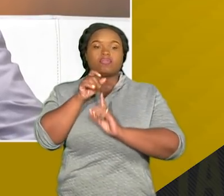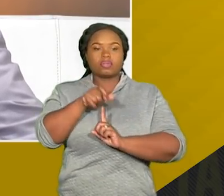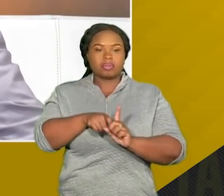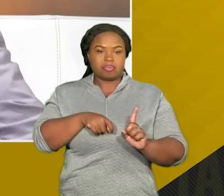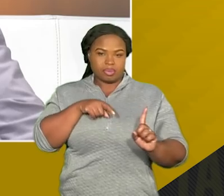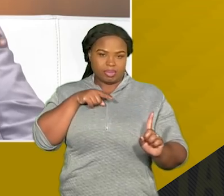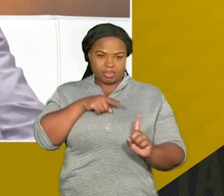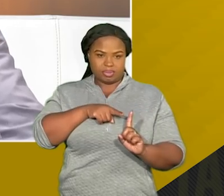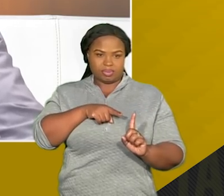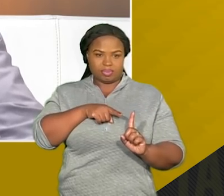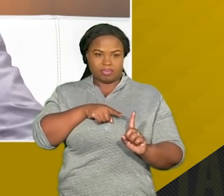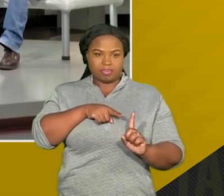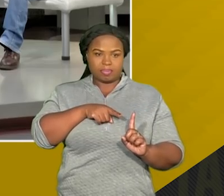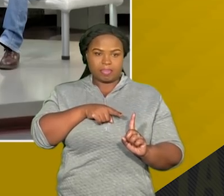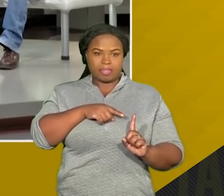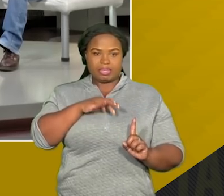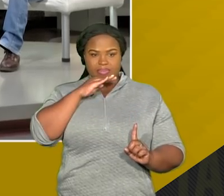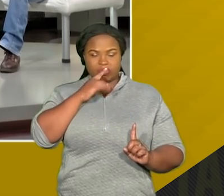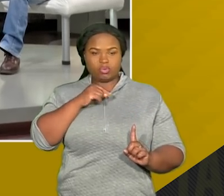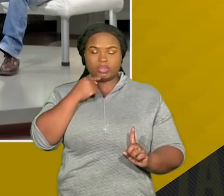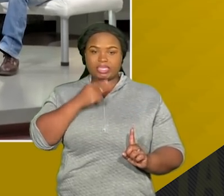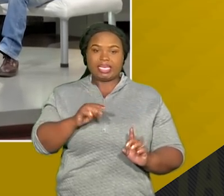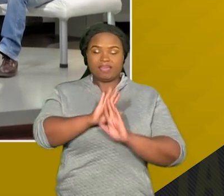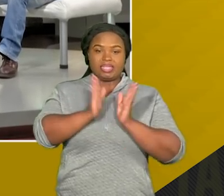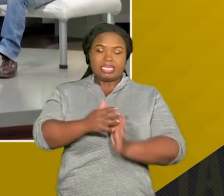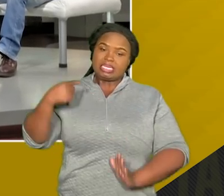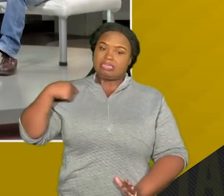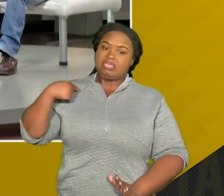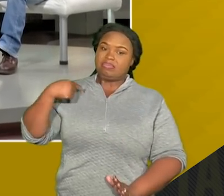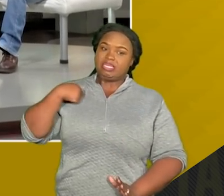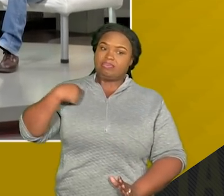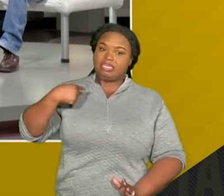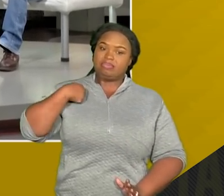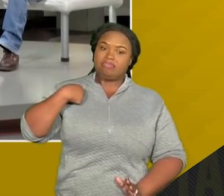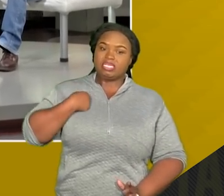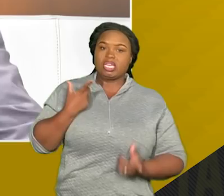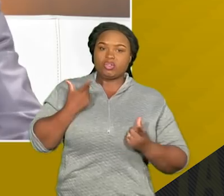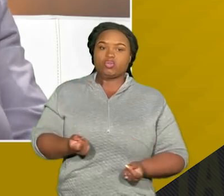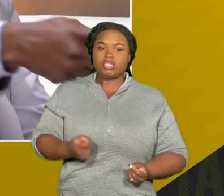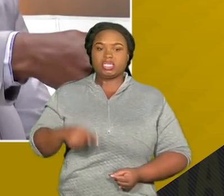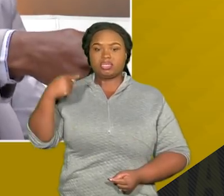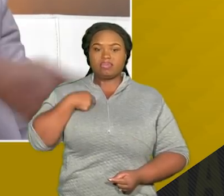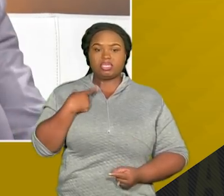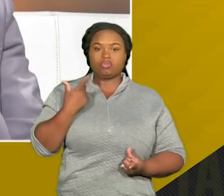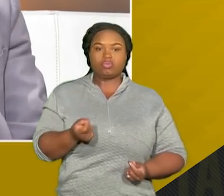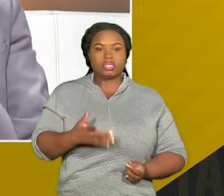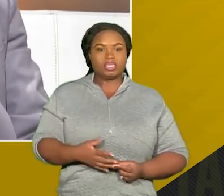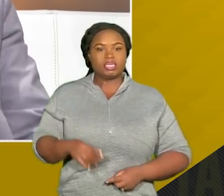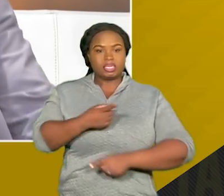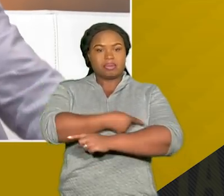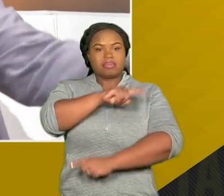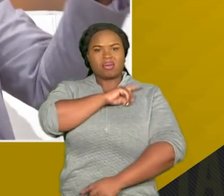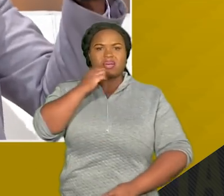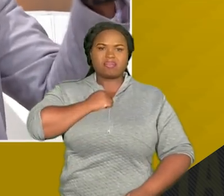you don't take the glory. But if you always say, it's me who's doing this, it's me who's doing this, it's my